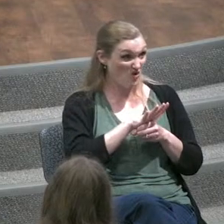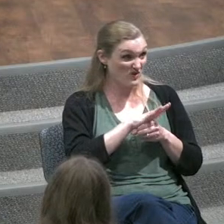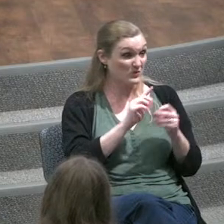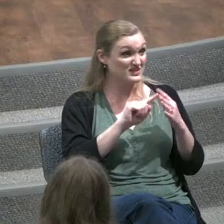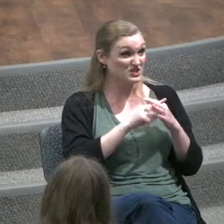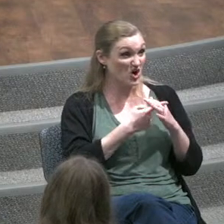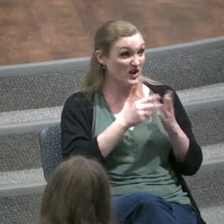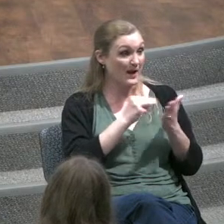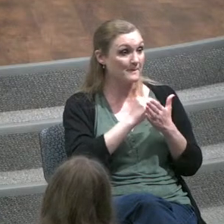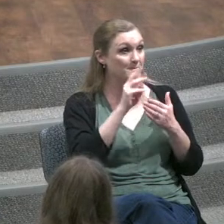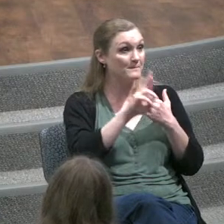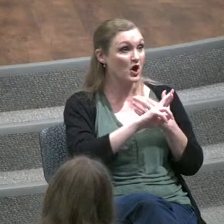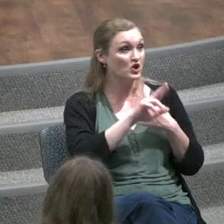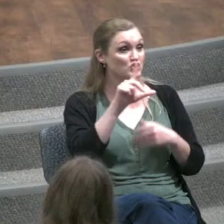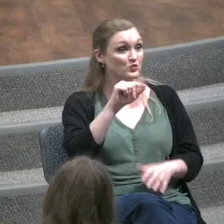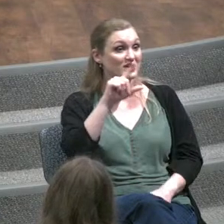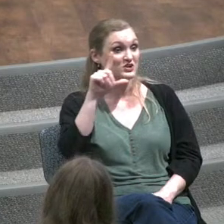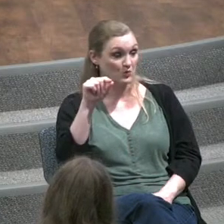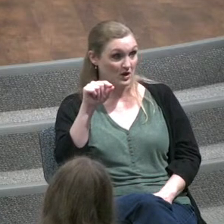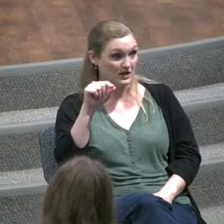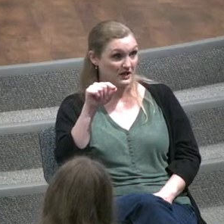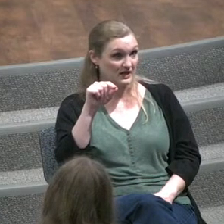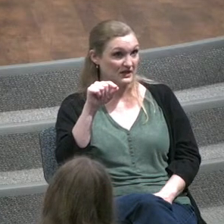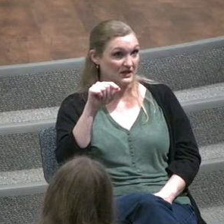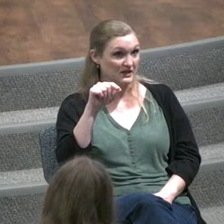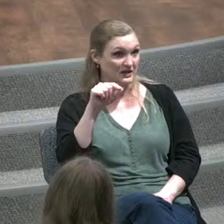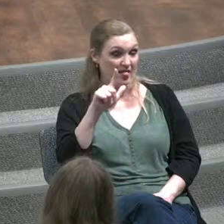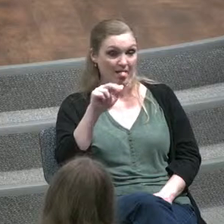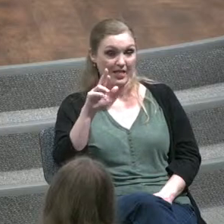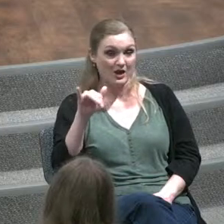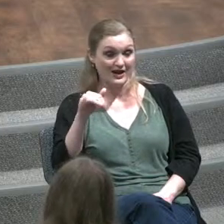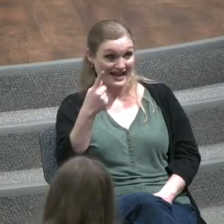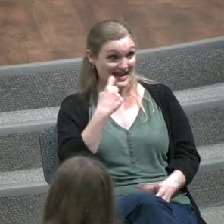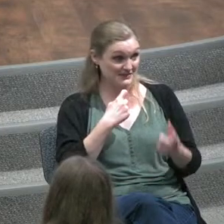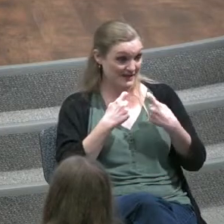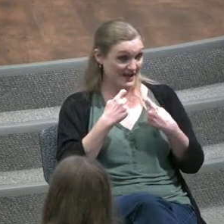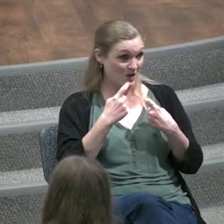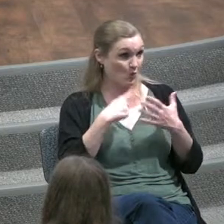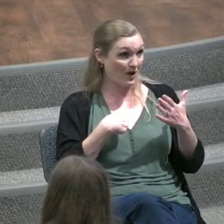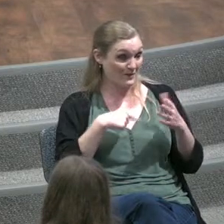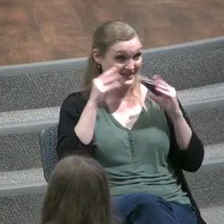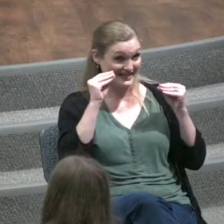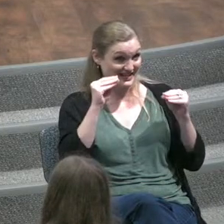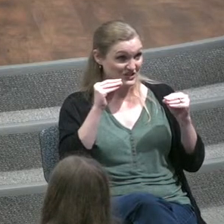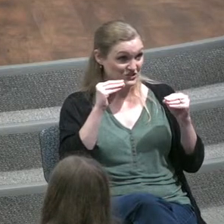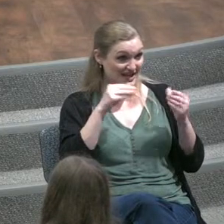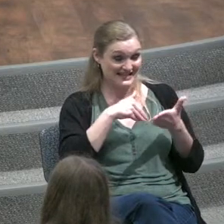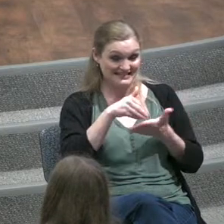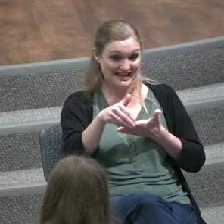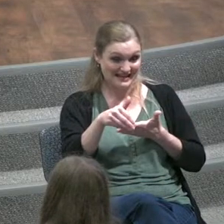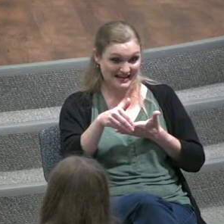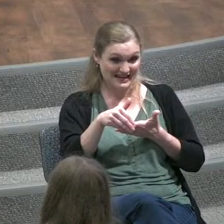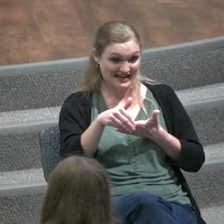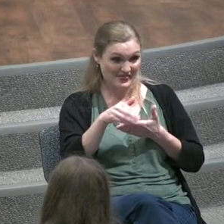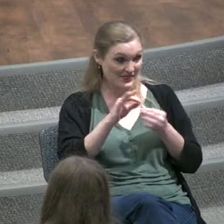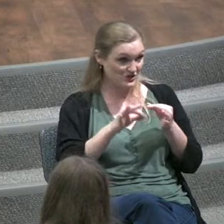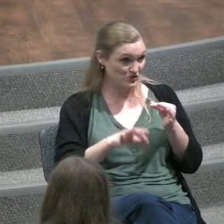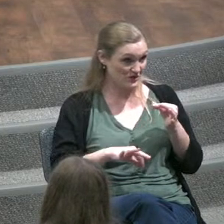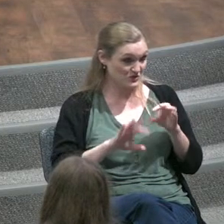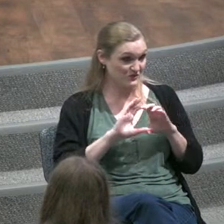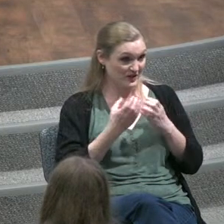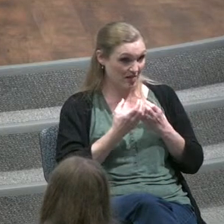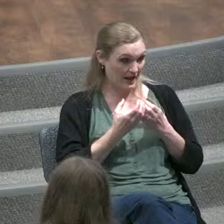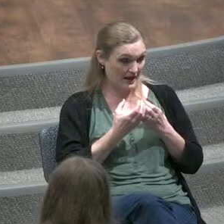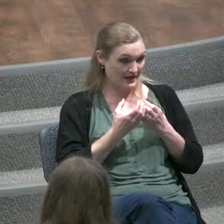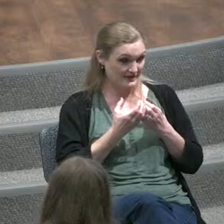was starting back in March of 2020, Larry had asked me what I wanted to teach and had asked me to send in the description